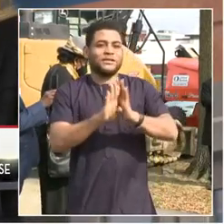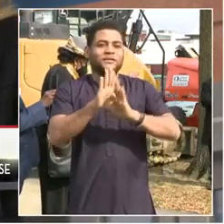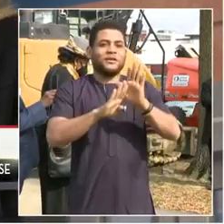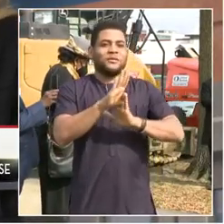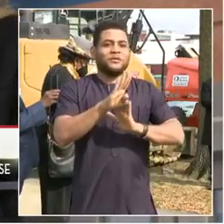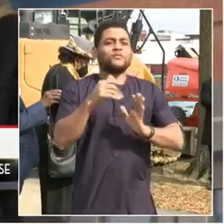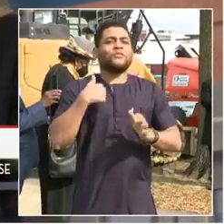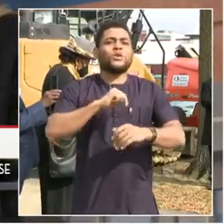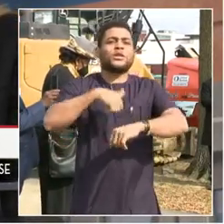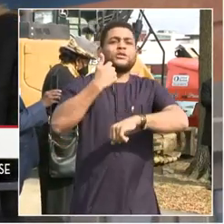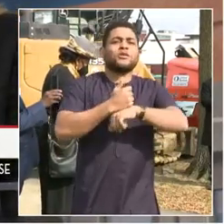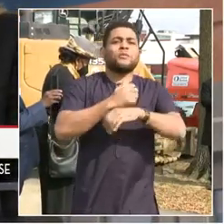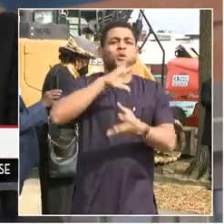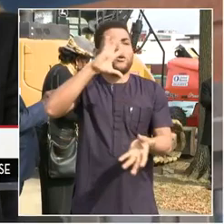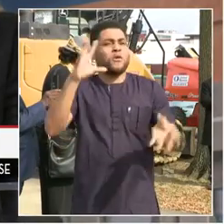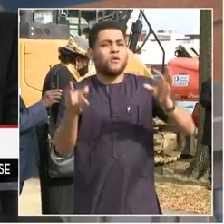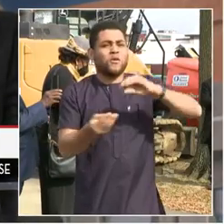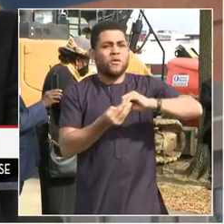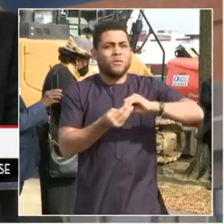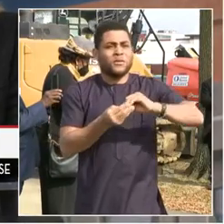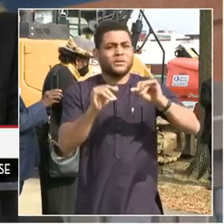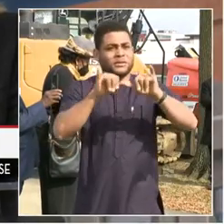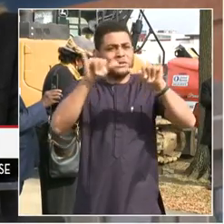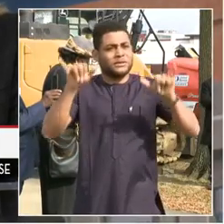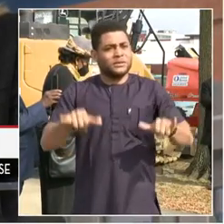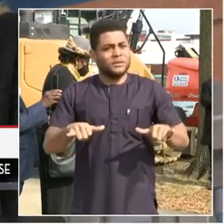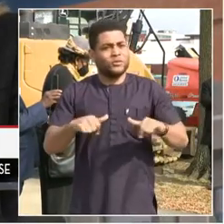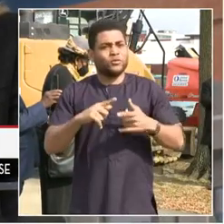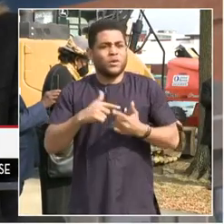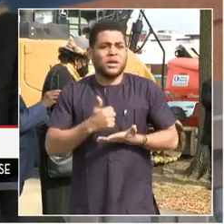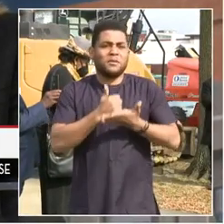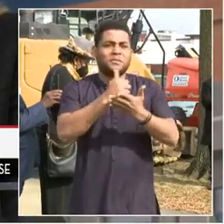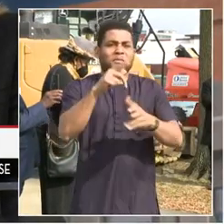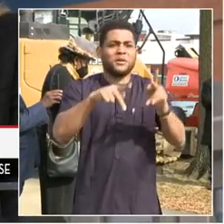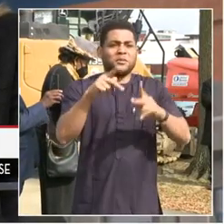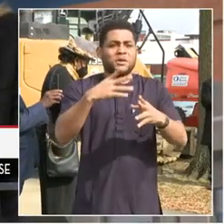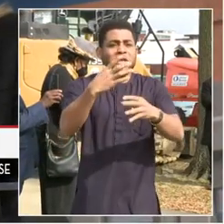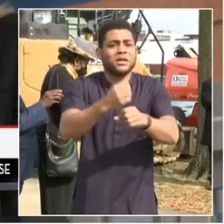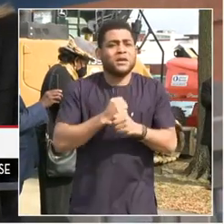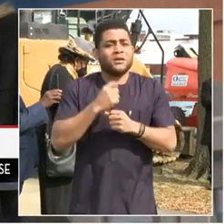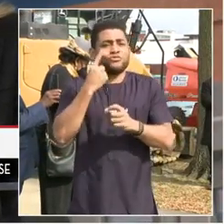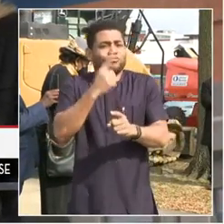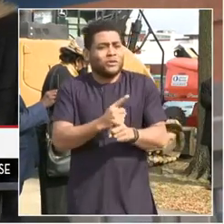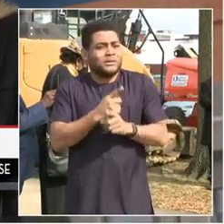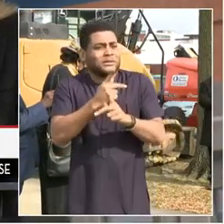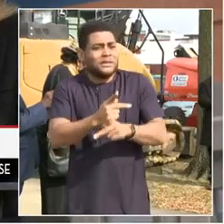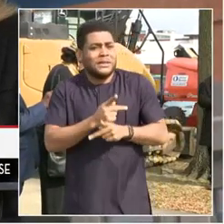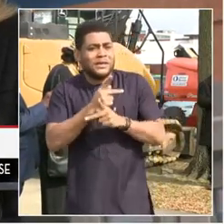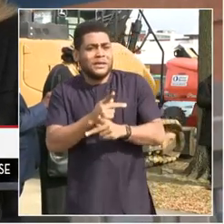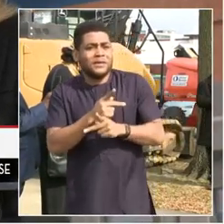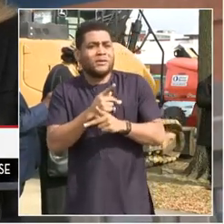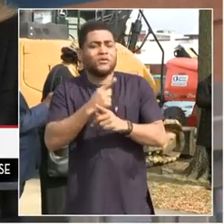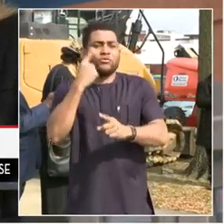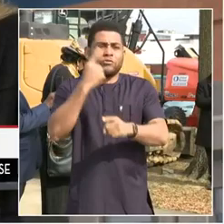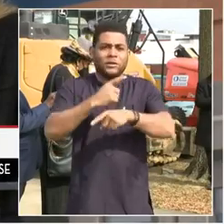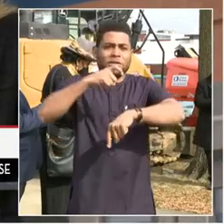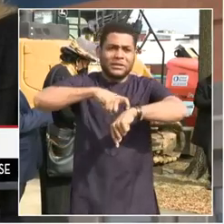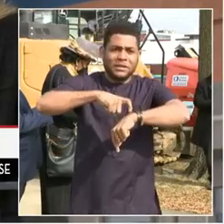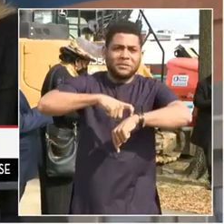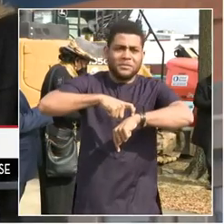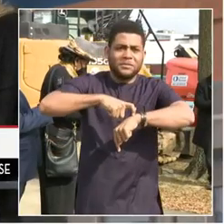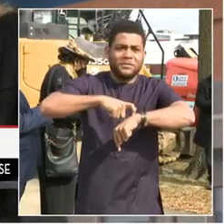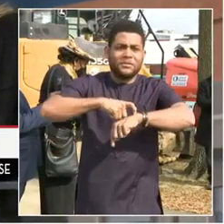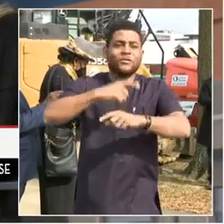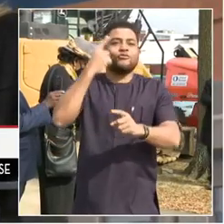will allow individuals to get the right care at the right time in the right location. By improving access